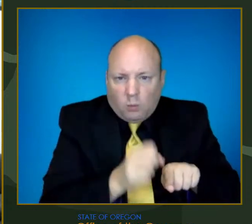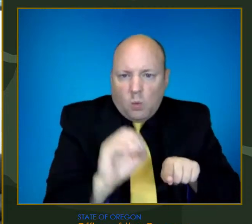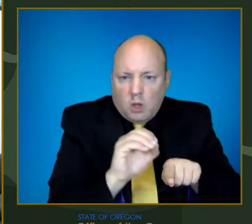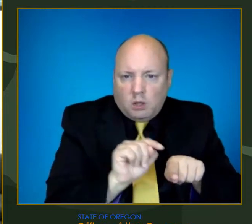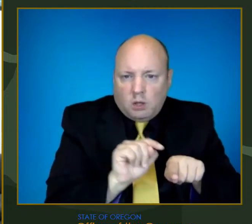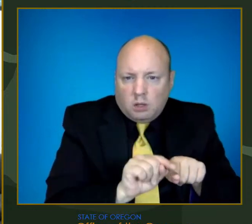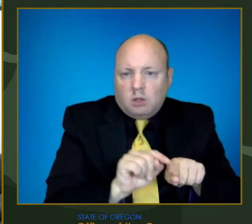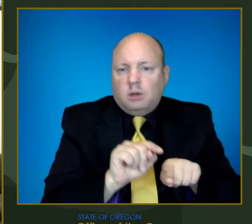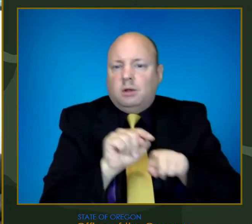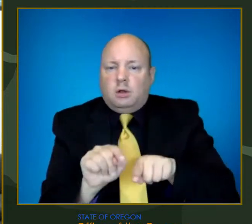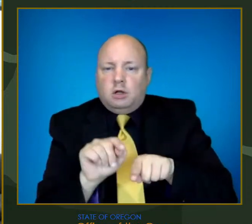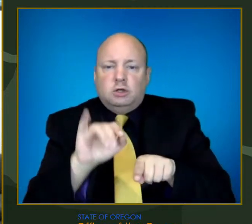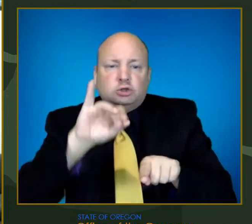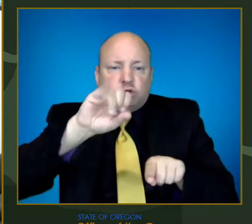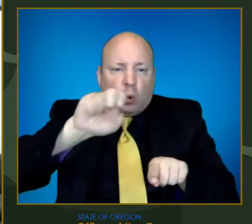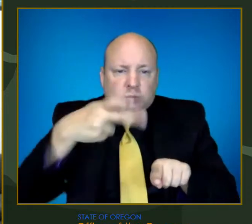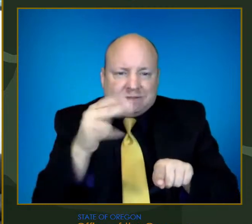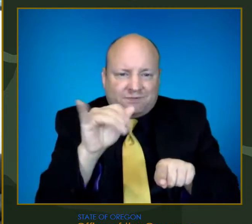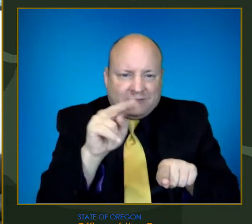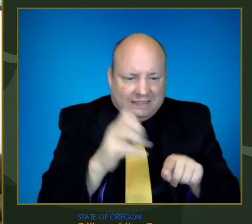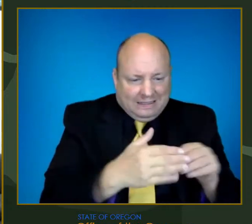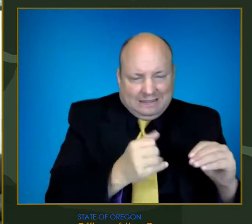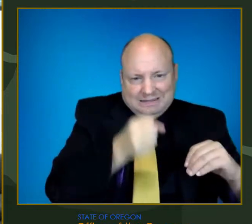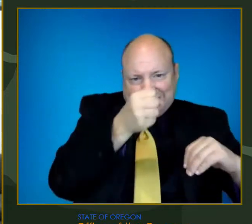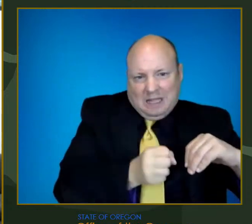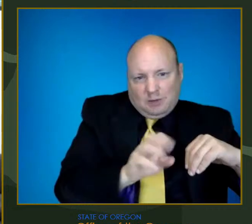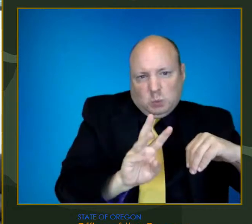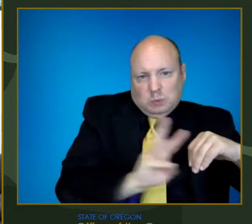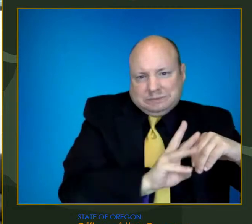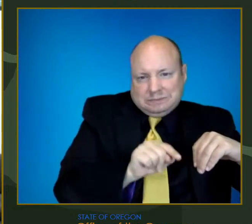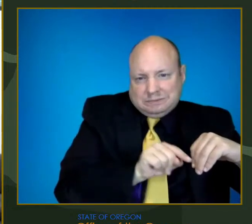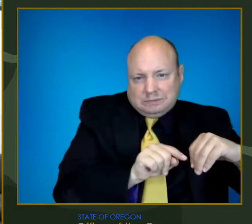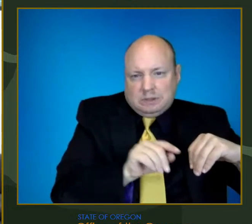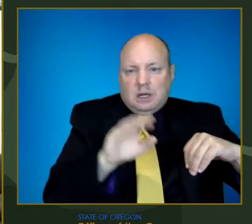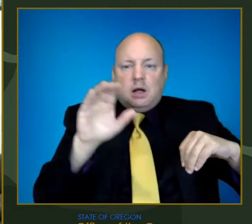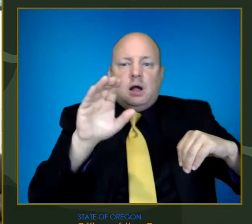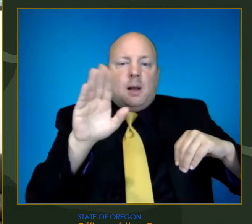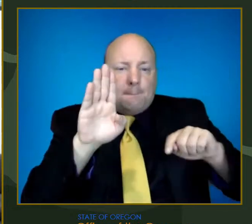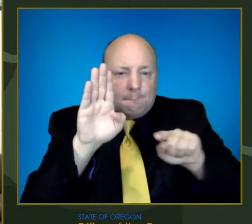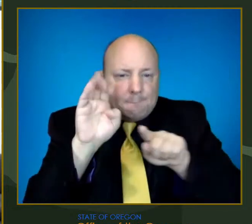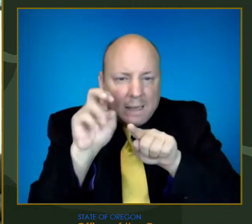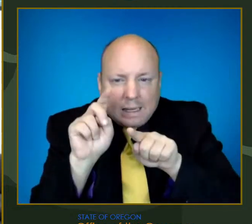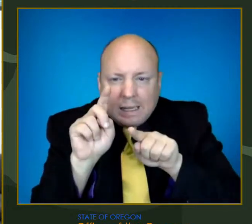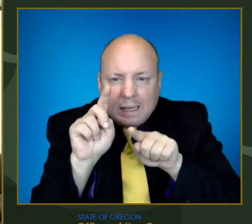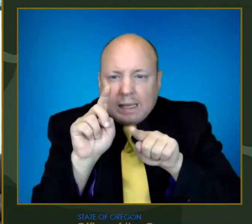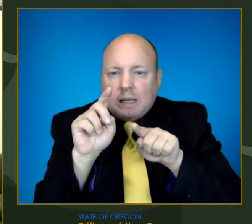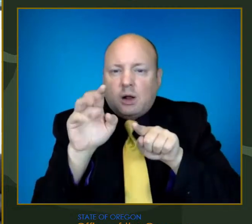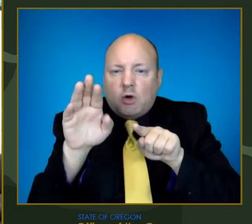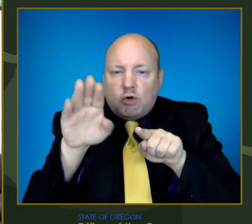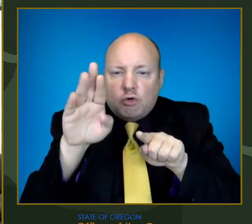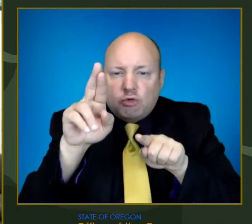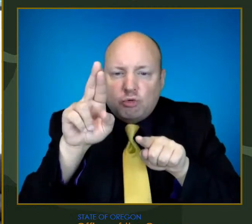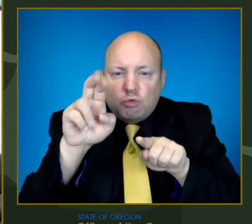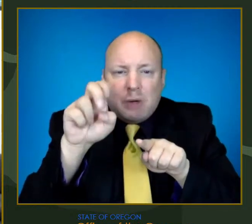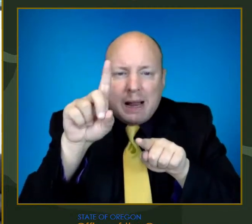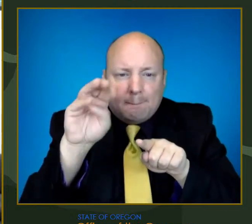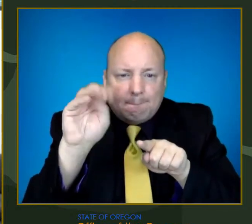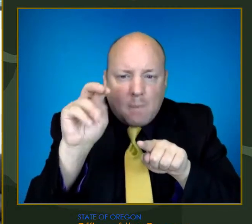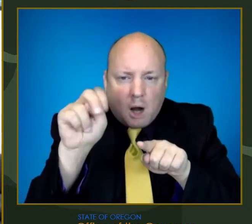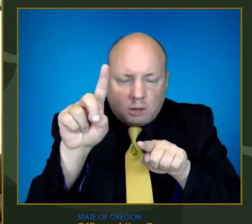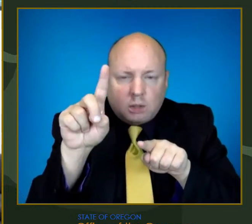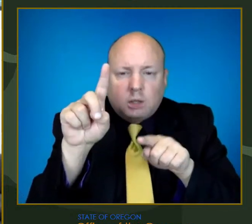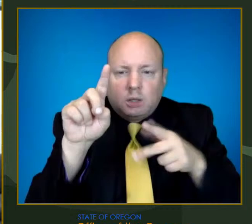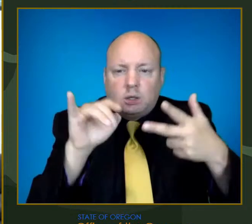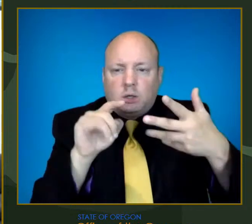County, 3 at St. Charles in Bend, 3 at St. Charles in Redmond, 4 at Providence in